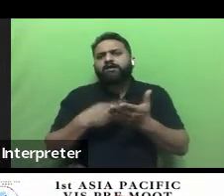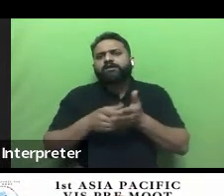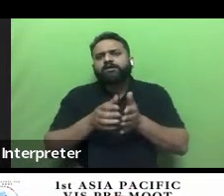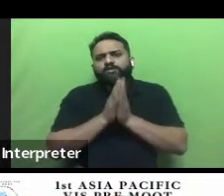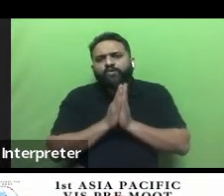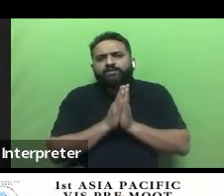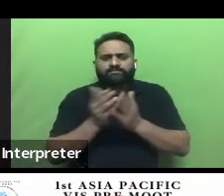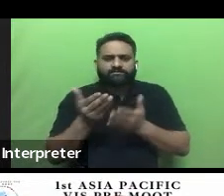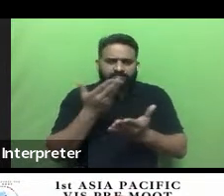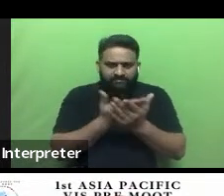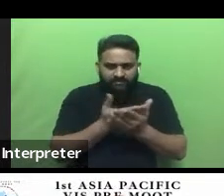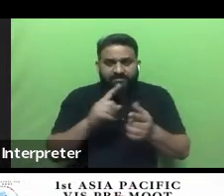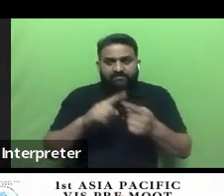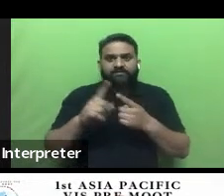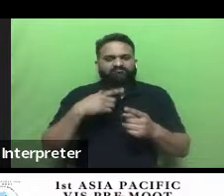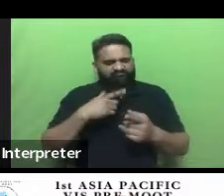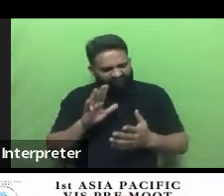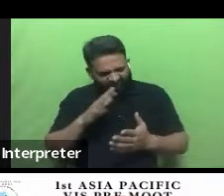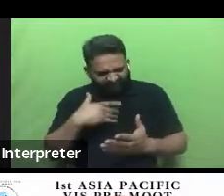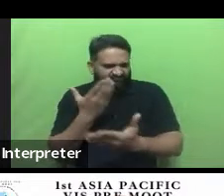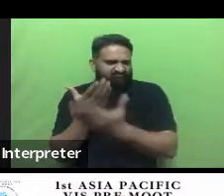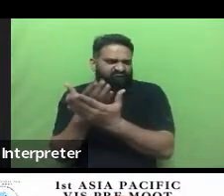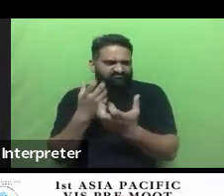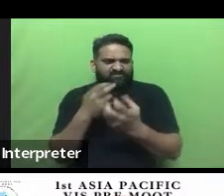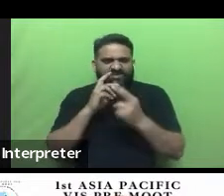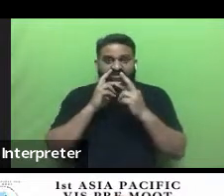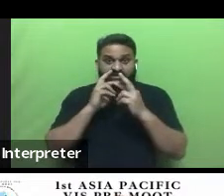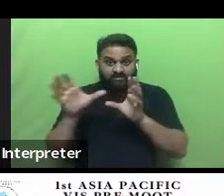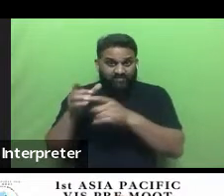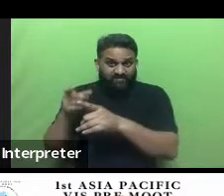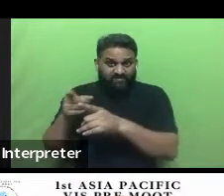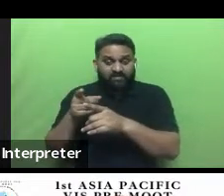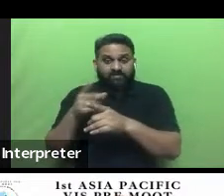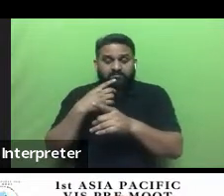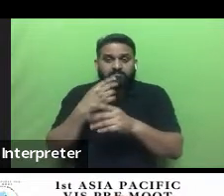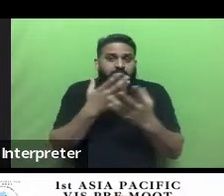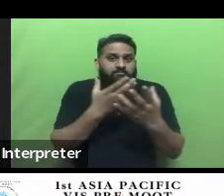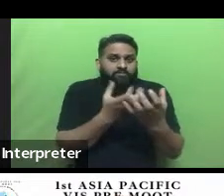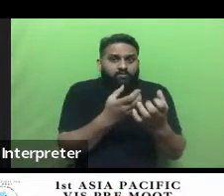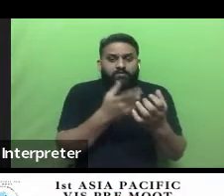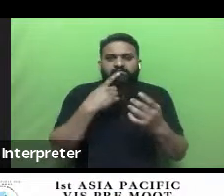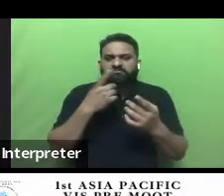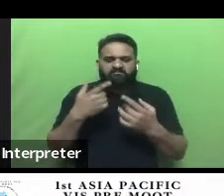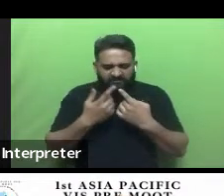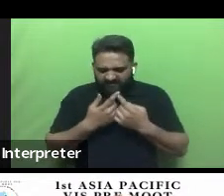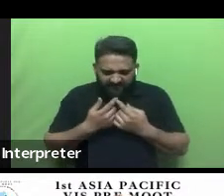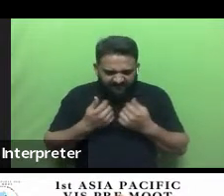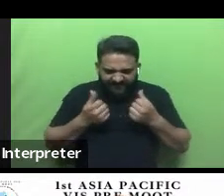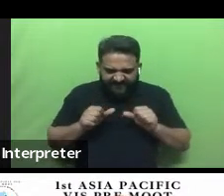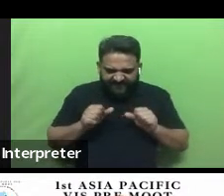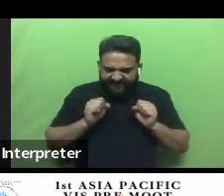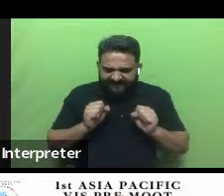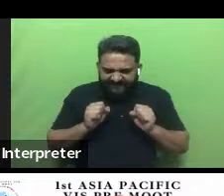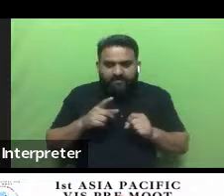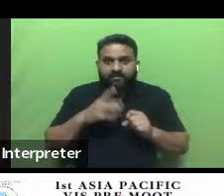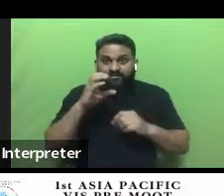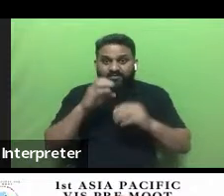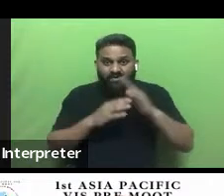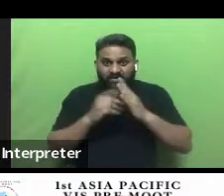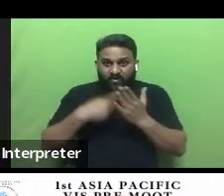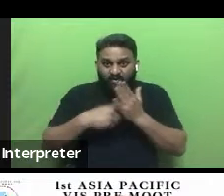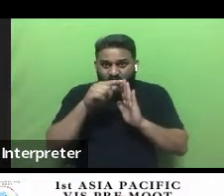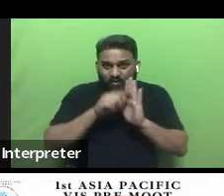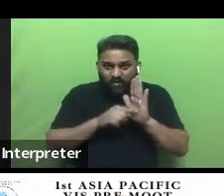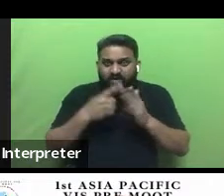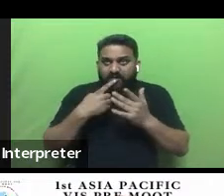of arbitration against the respondent for its alleged failure to fulfill the terms of the contract for palm and palm